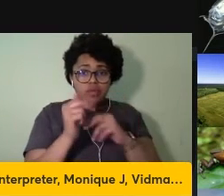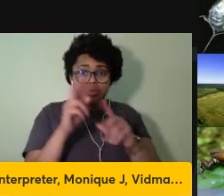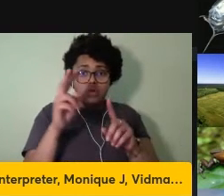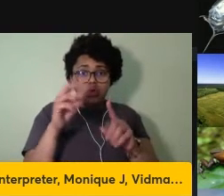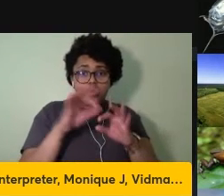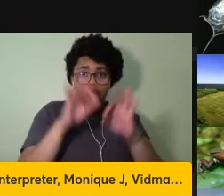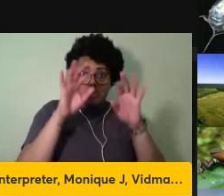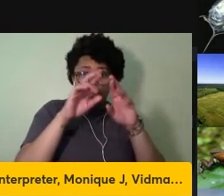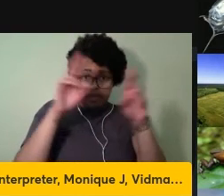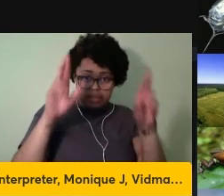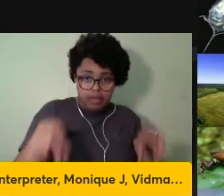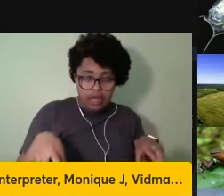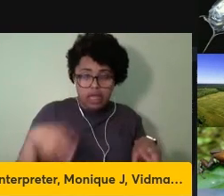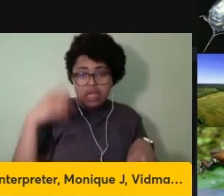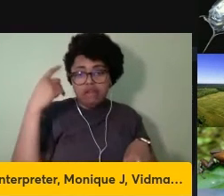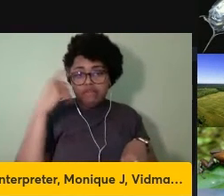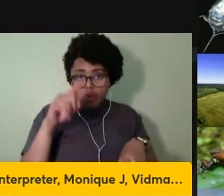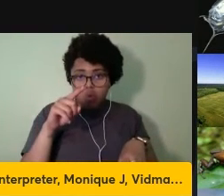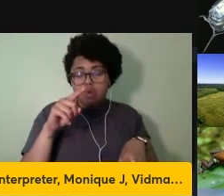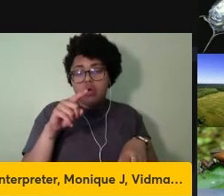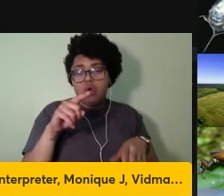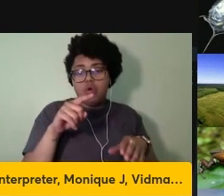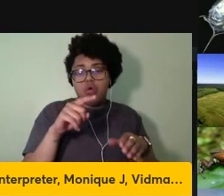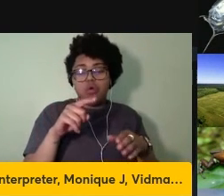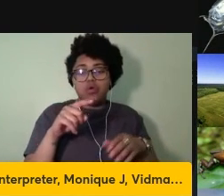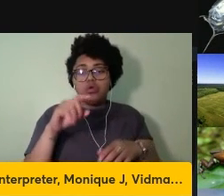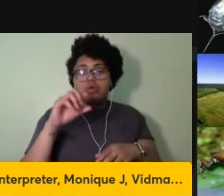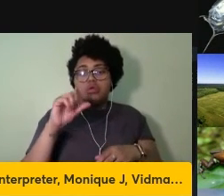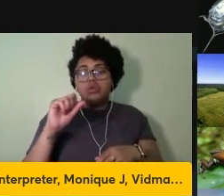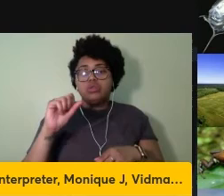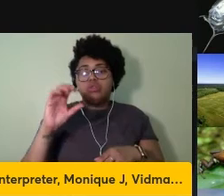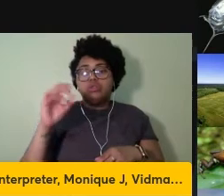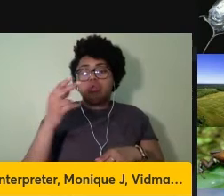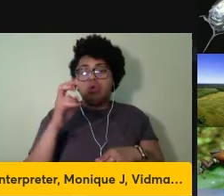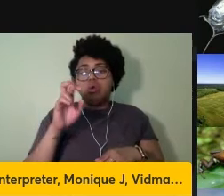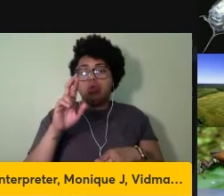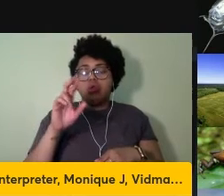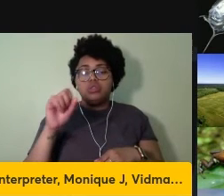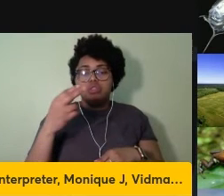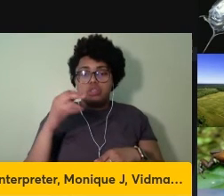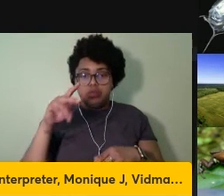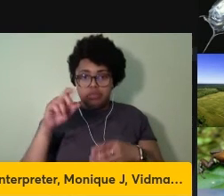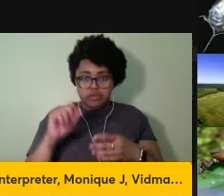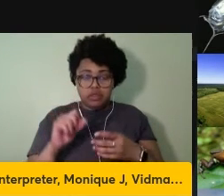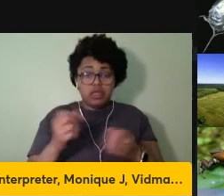and scholarships. You can, a lot of the students have presented and